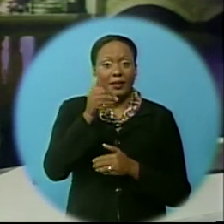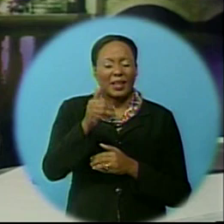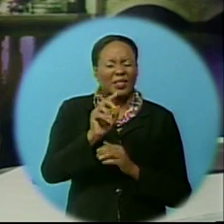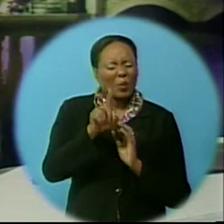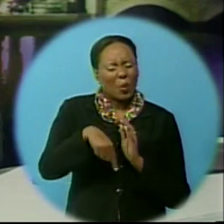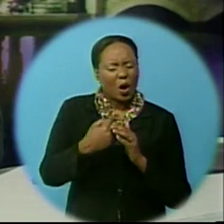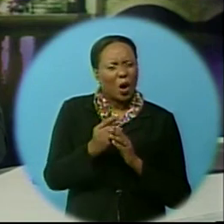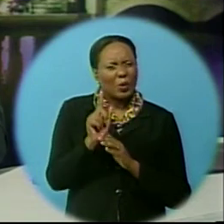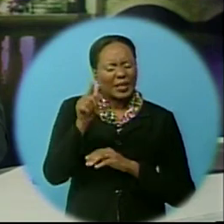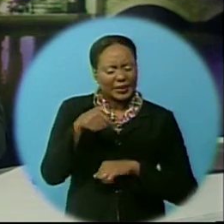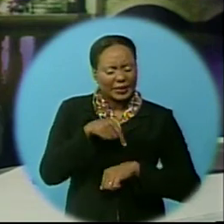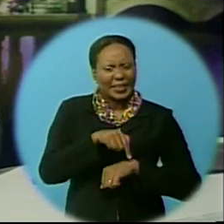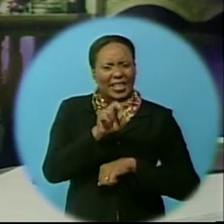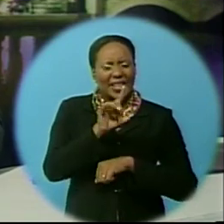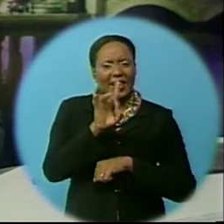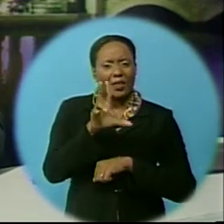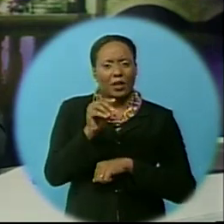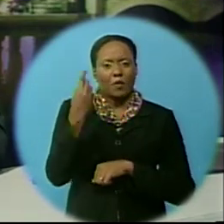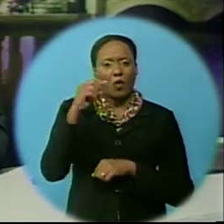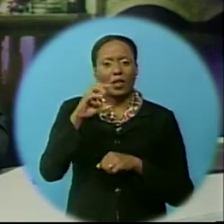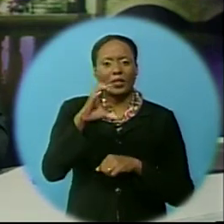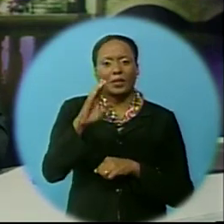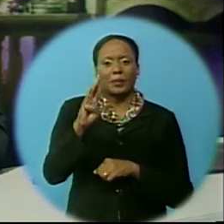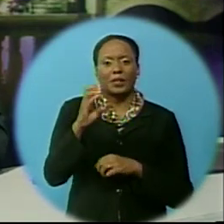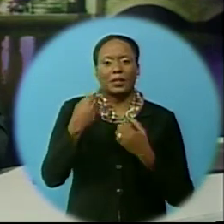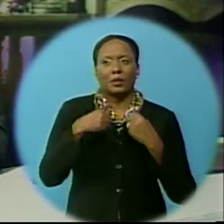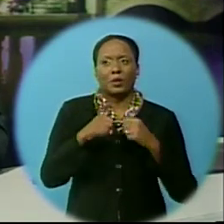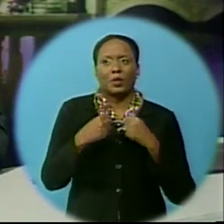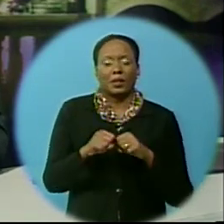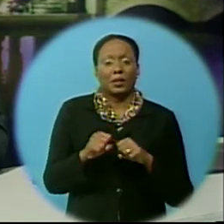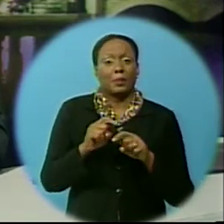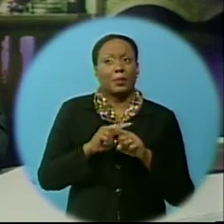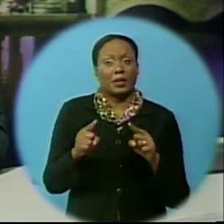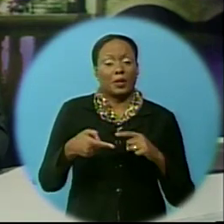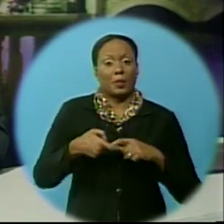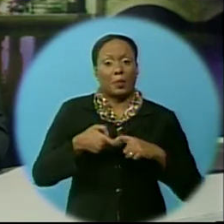hour's time for CBC Sports right here on TV8. In the meantime, we'll take a break.